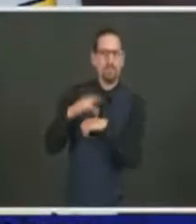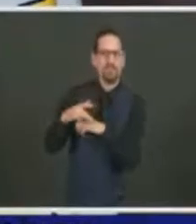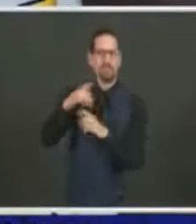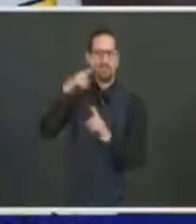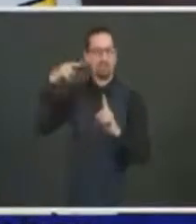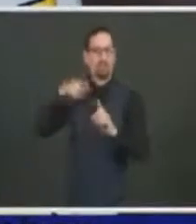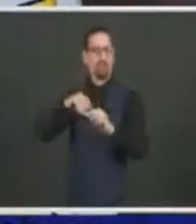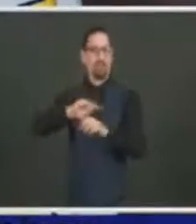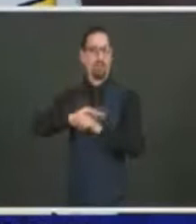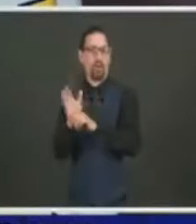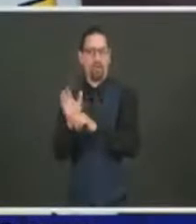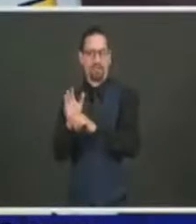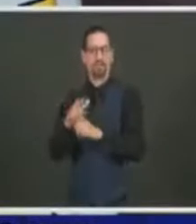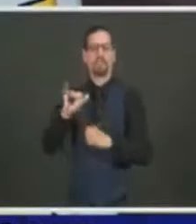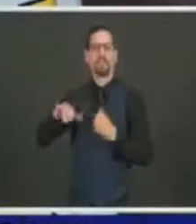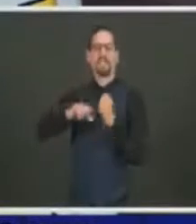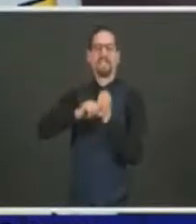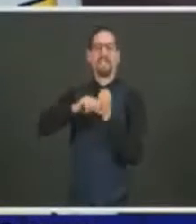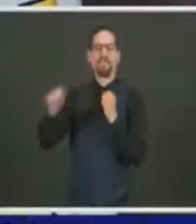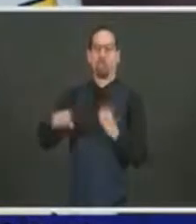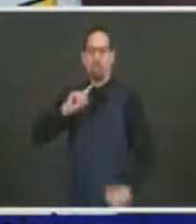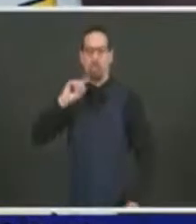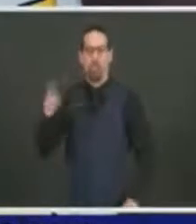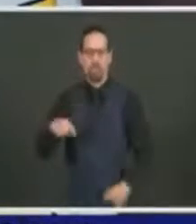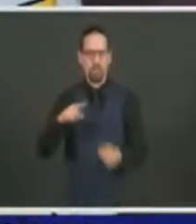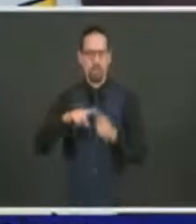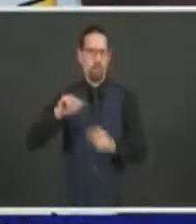to extend until August 3rd.